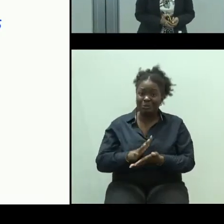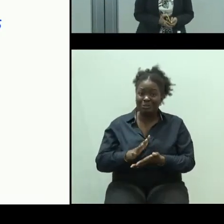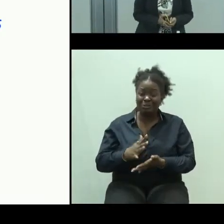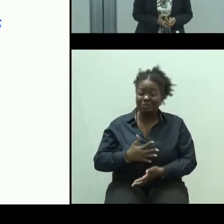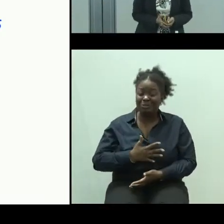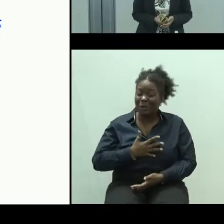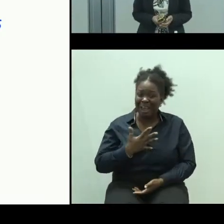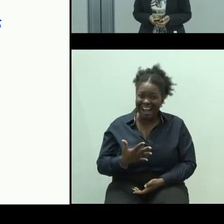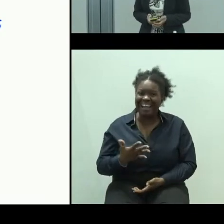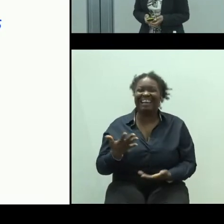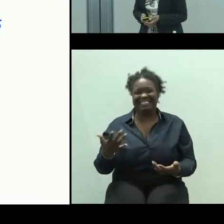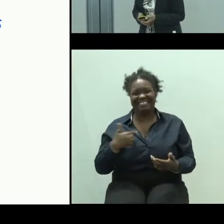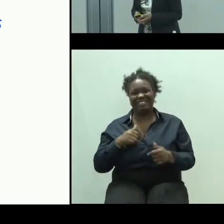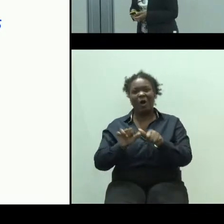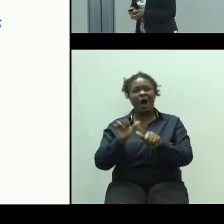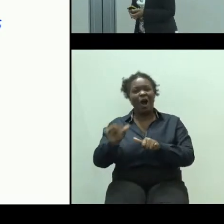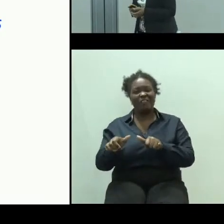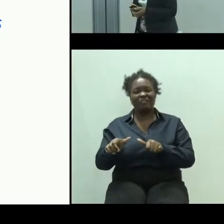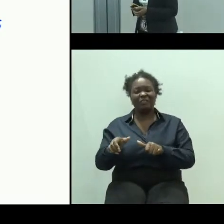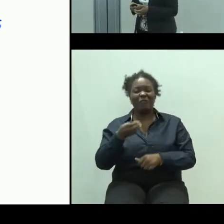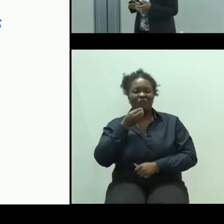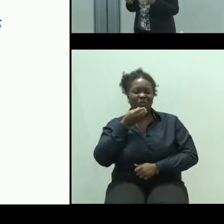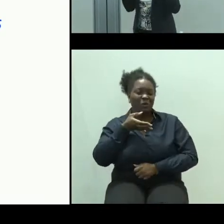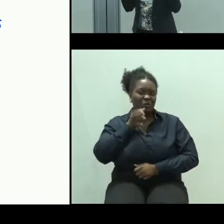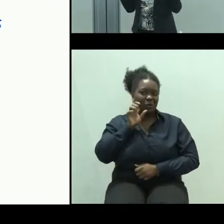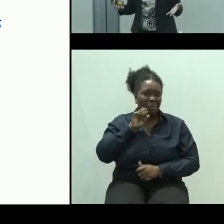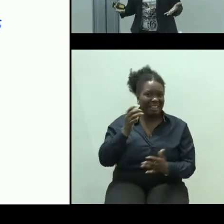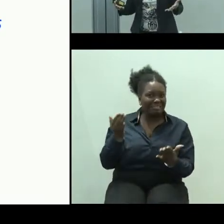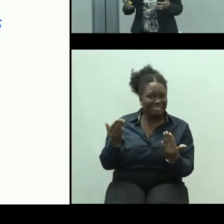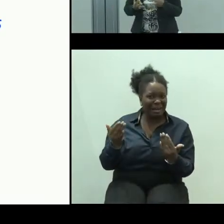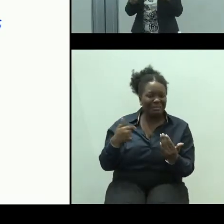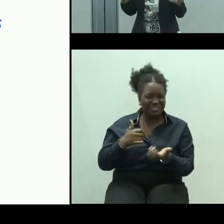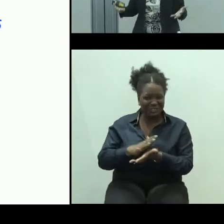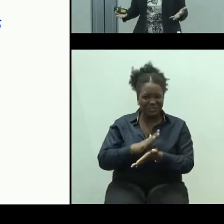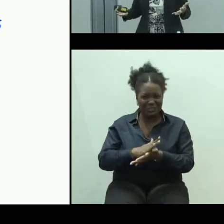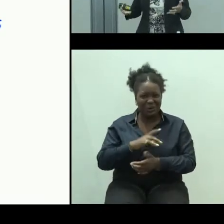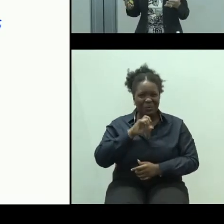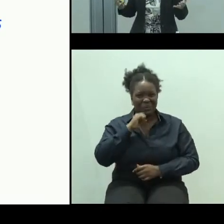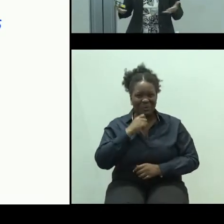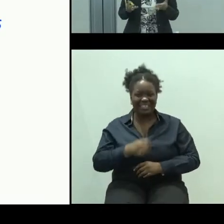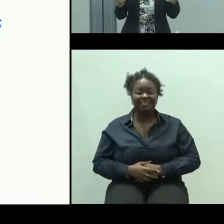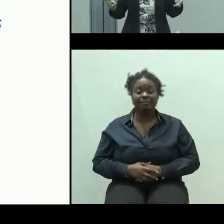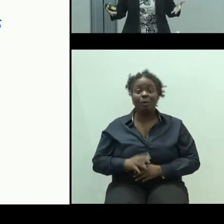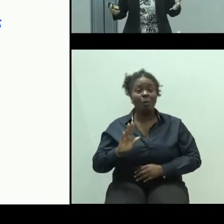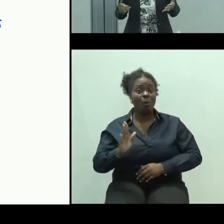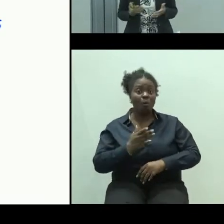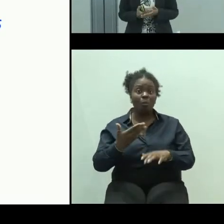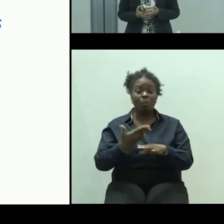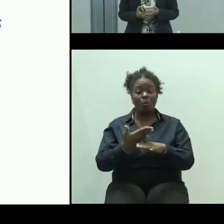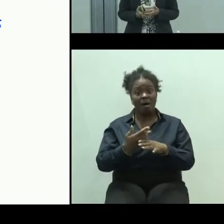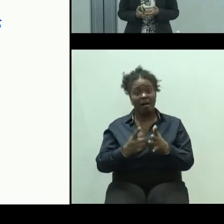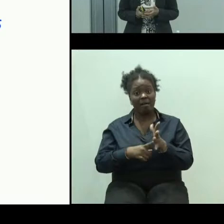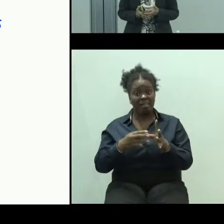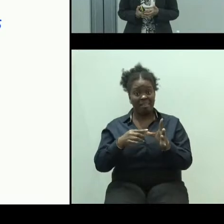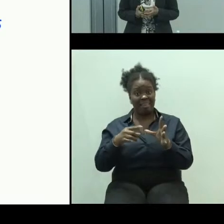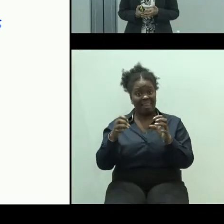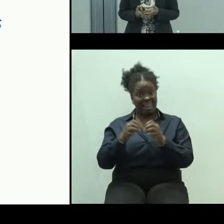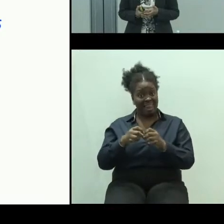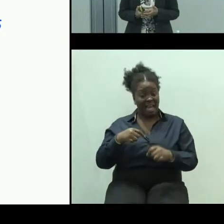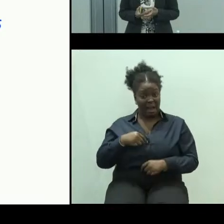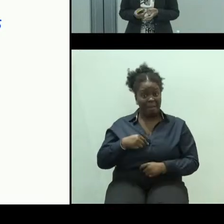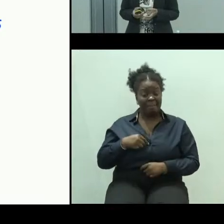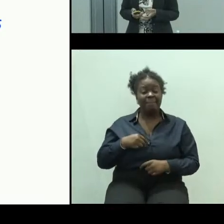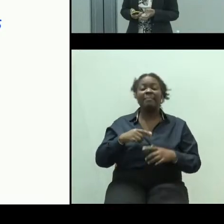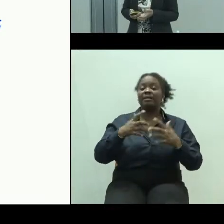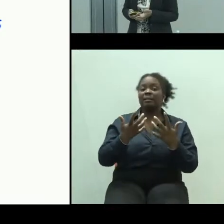reception afterwards. So I do all the work in our lab is really focused on this idea of engineering